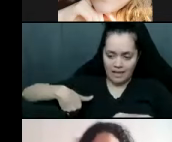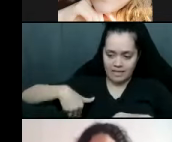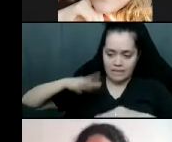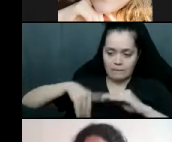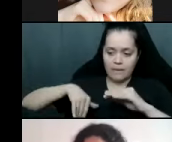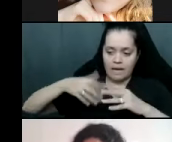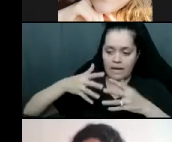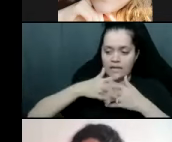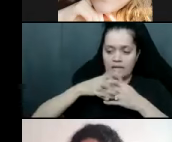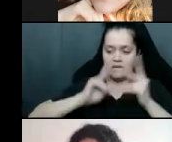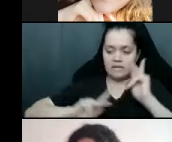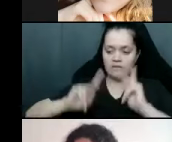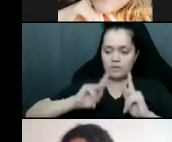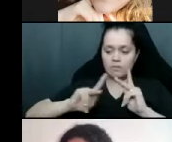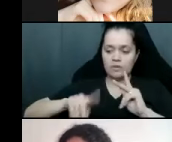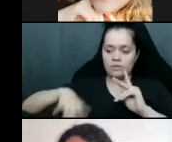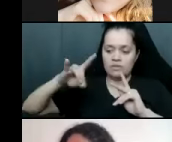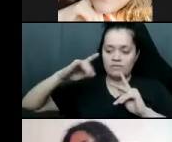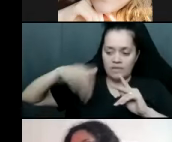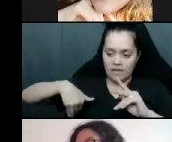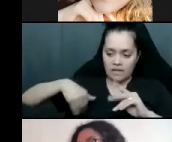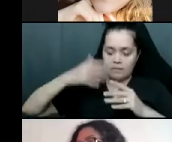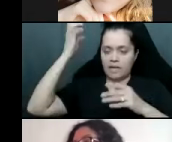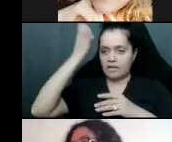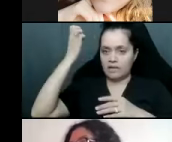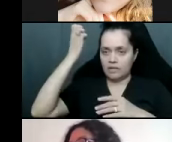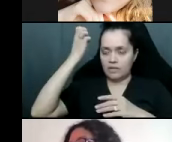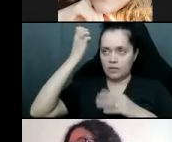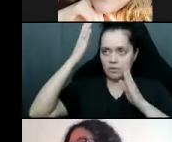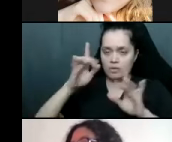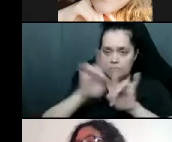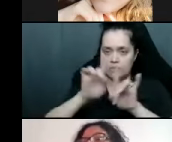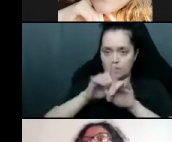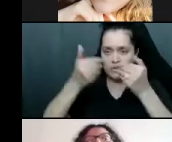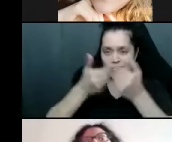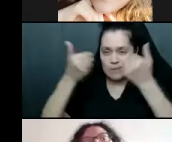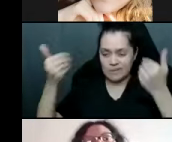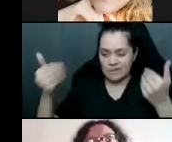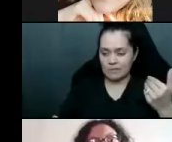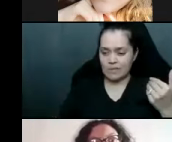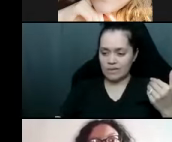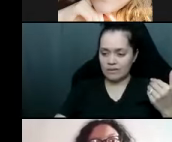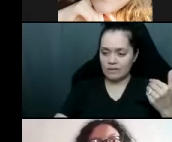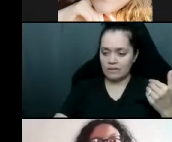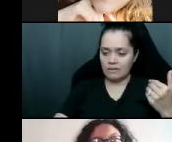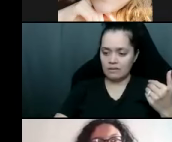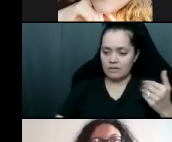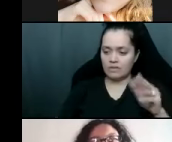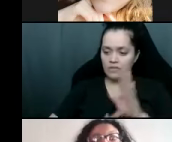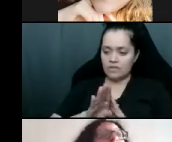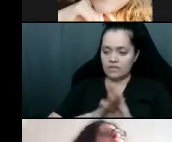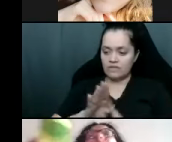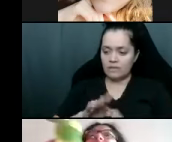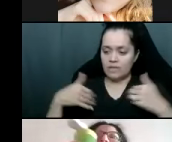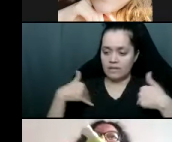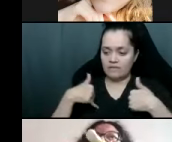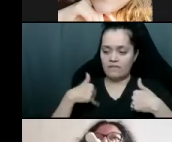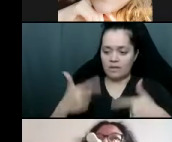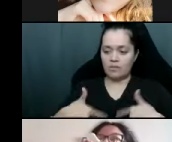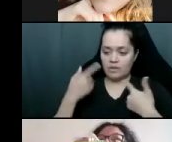native peoples. It was discovered late by the Europeans. Well, it was also separate for the development of animal